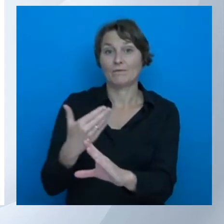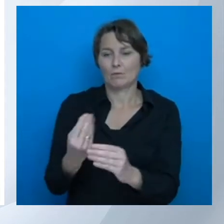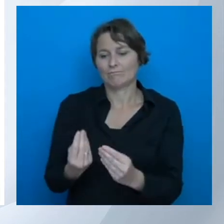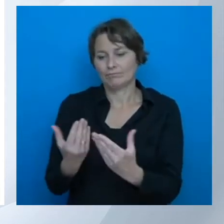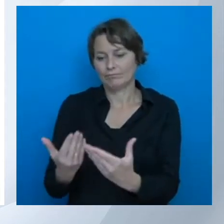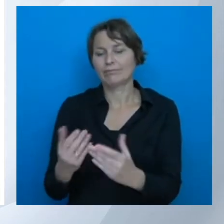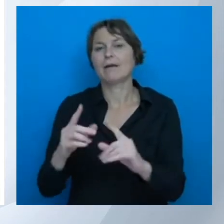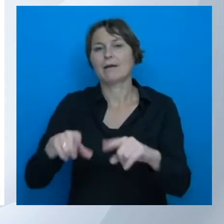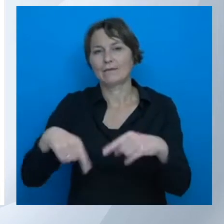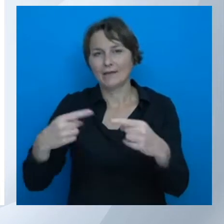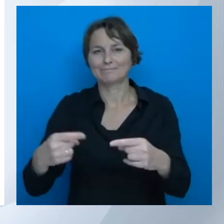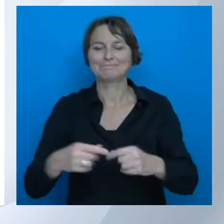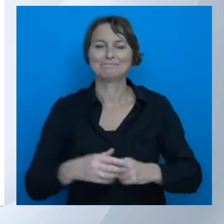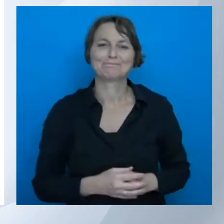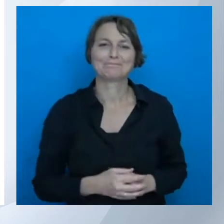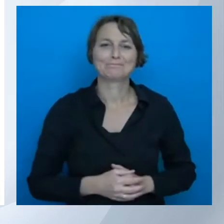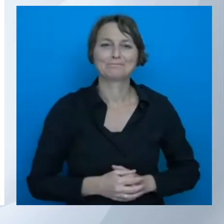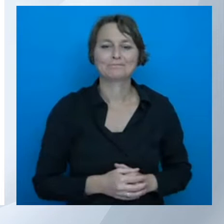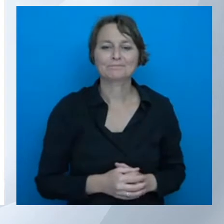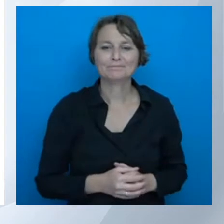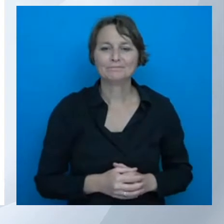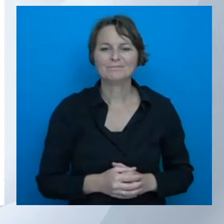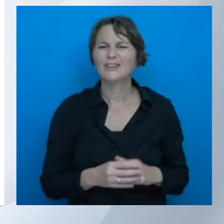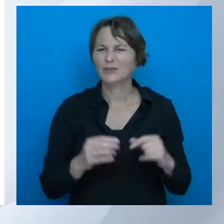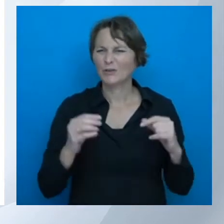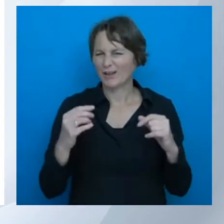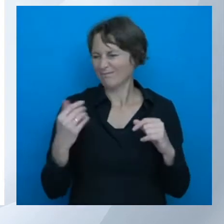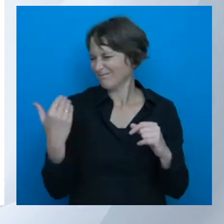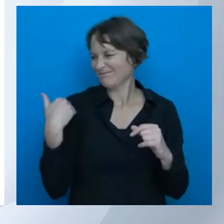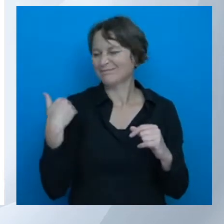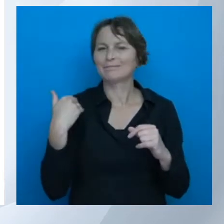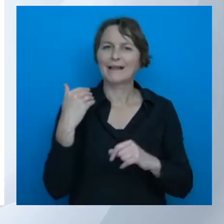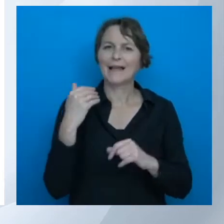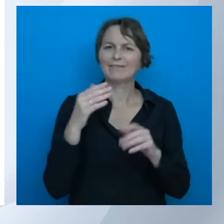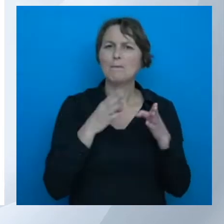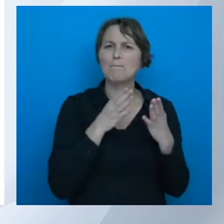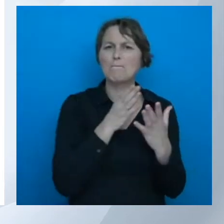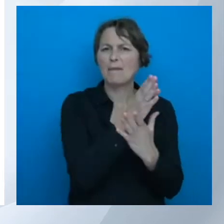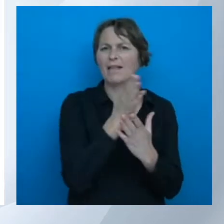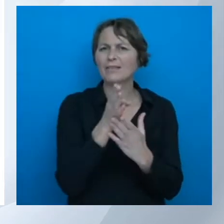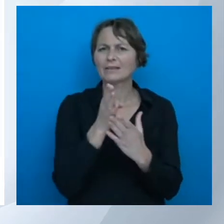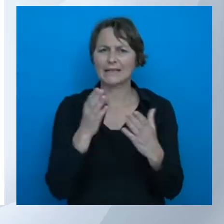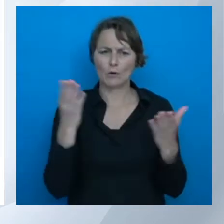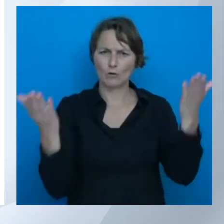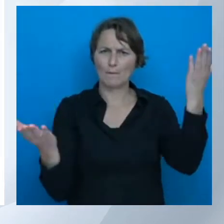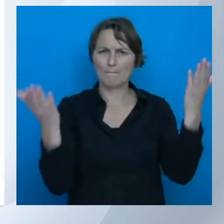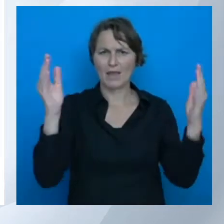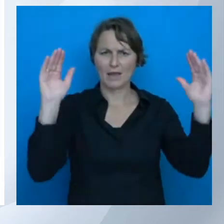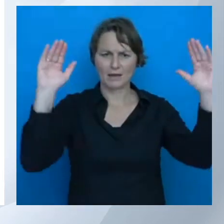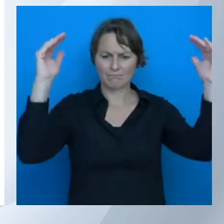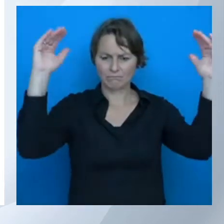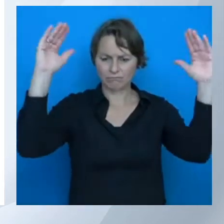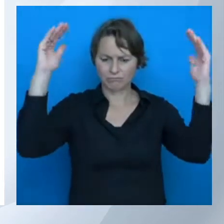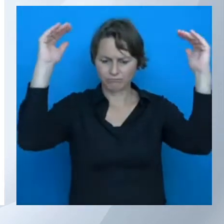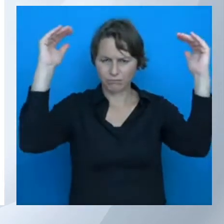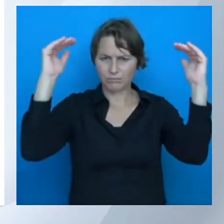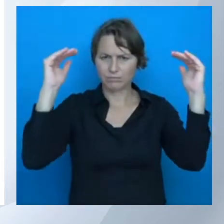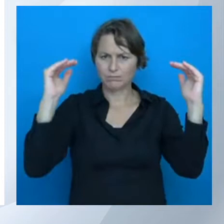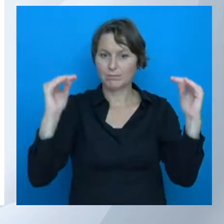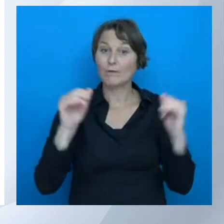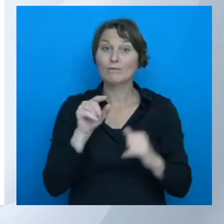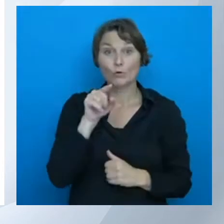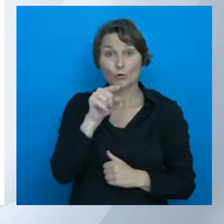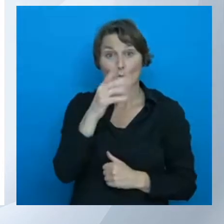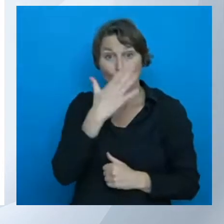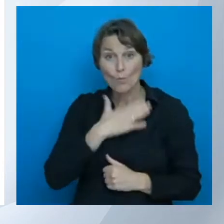So let's compare these explanation methods. So when you want to decide between these explainers for your use case, we